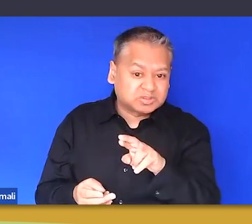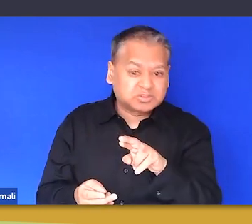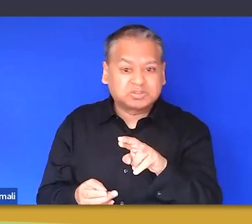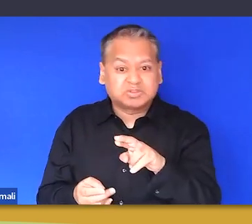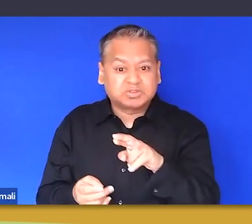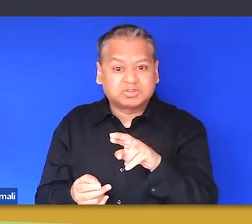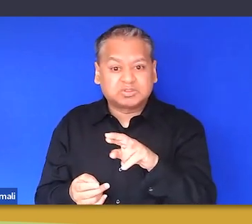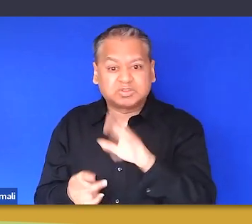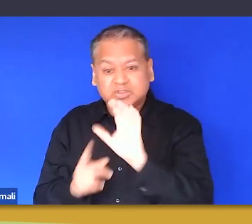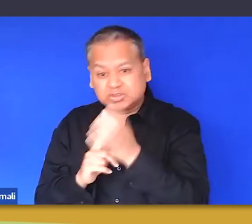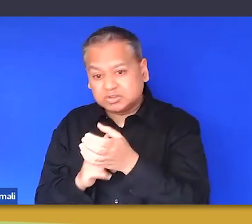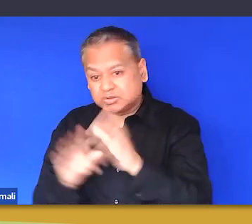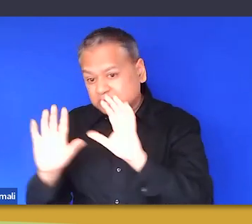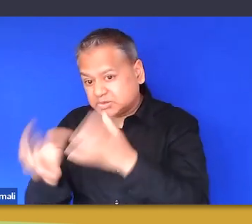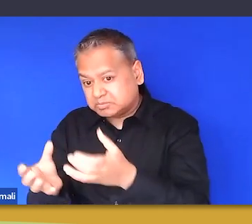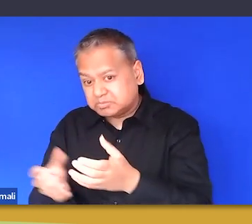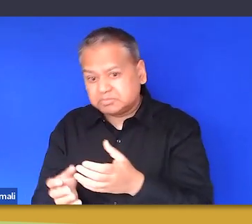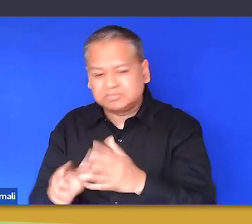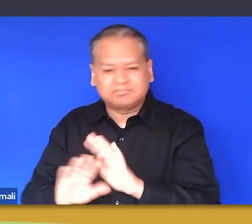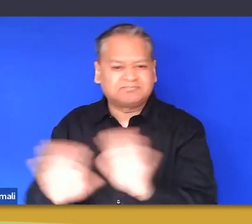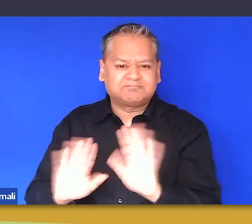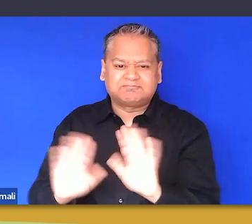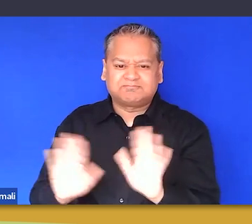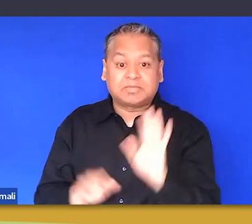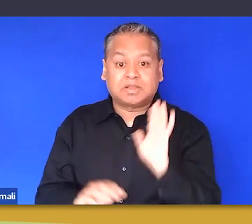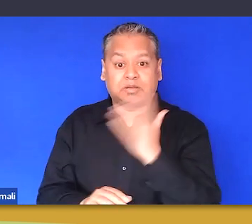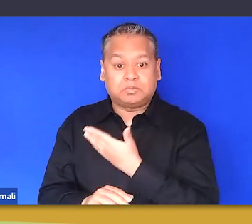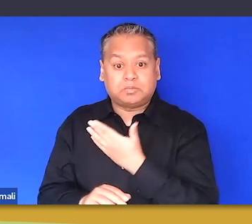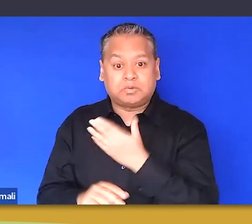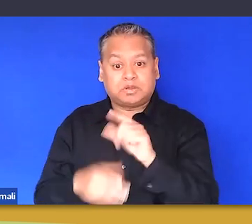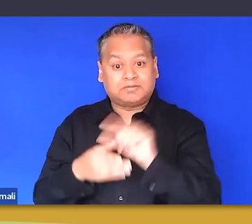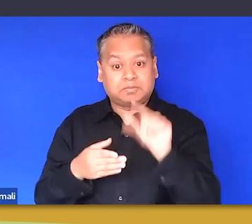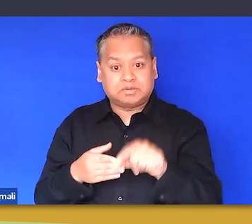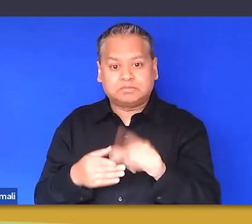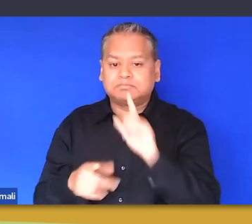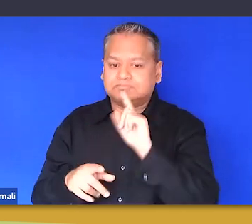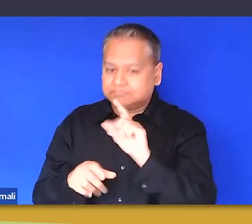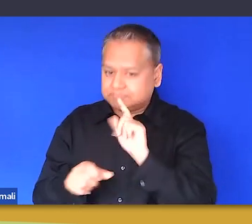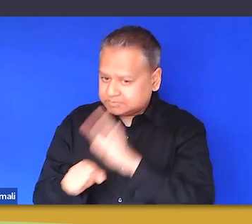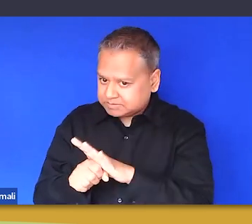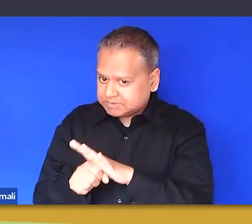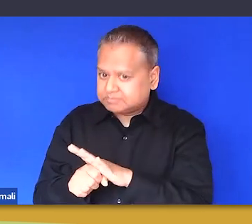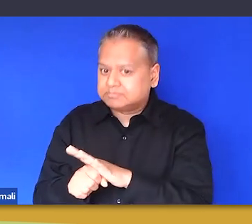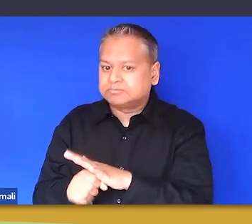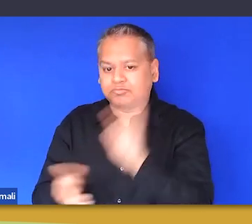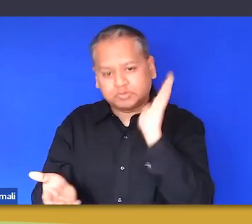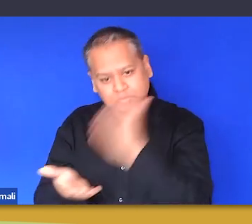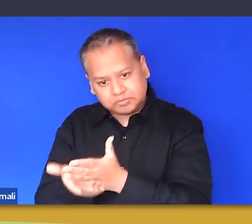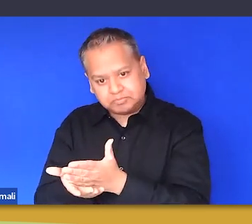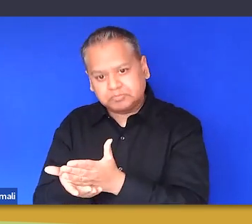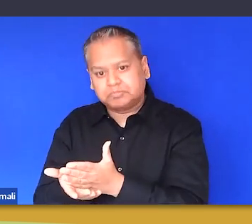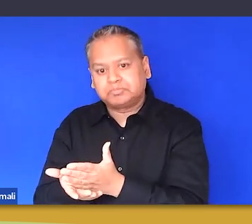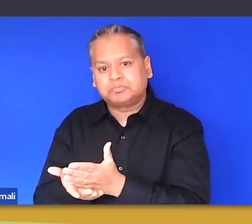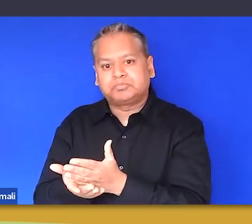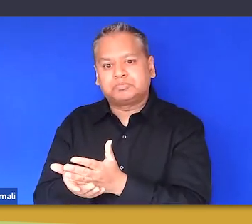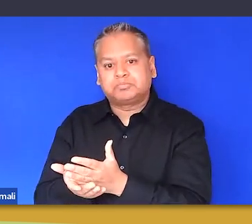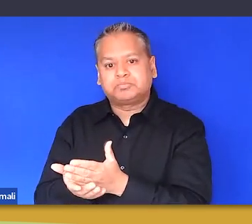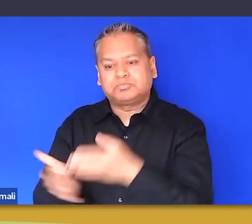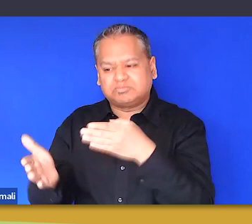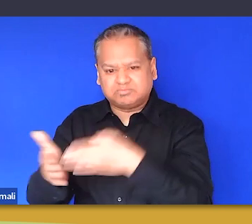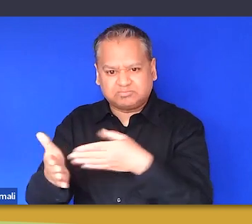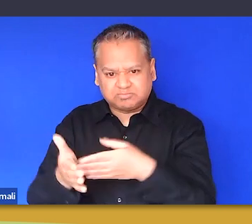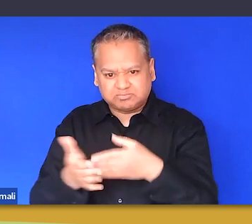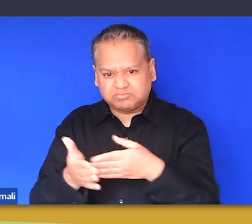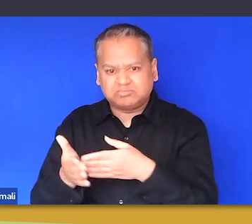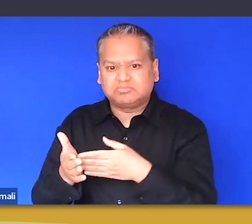to fighting this racism in all its forms, but we can't do it alone. That's why it's so nice to have a hopeful event like this